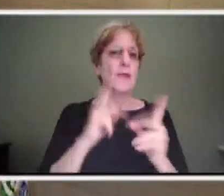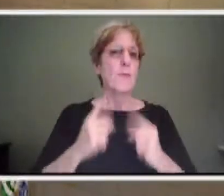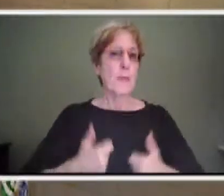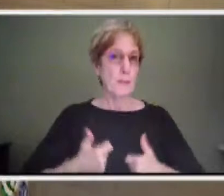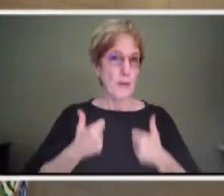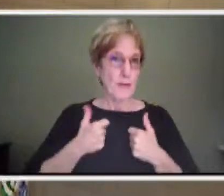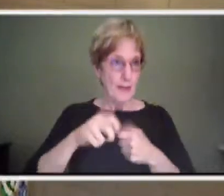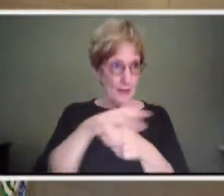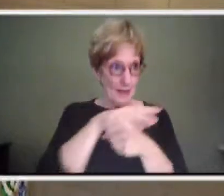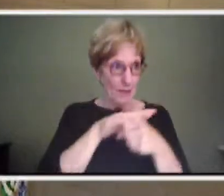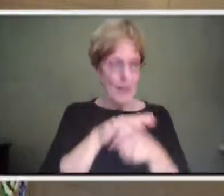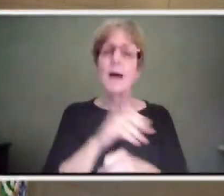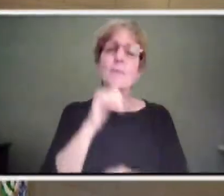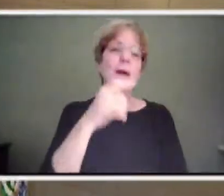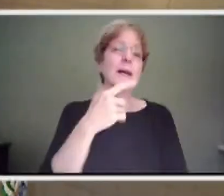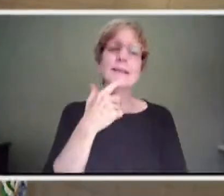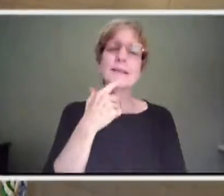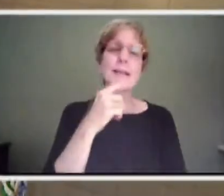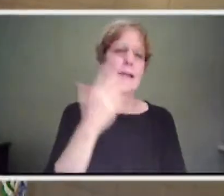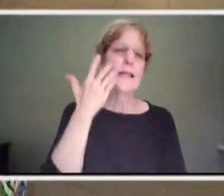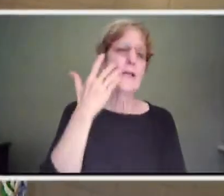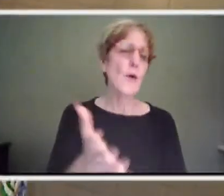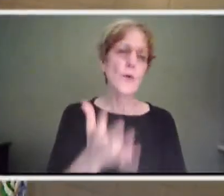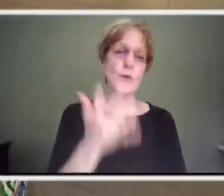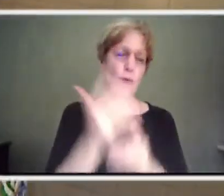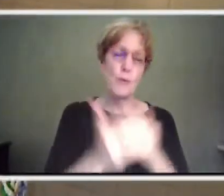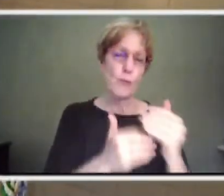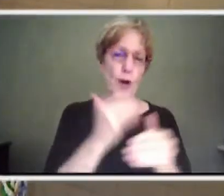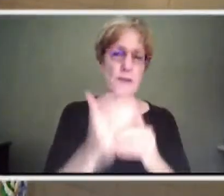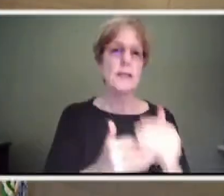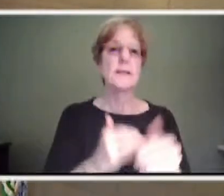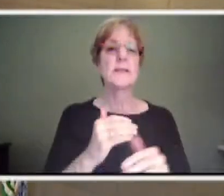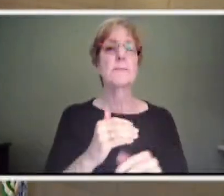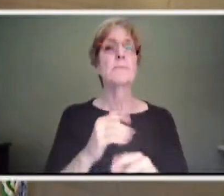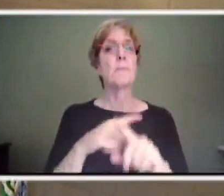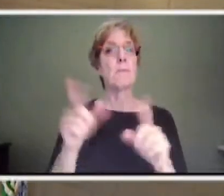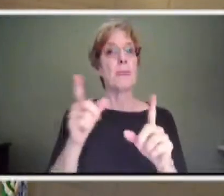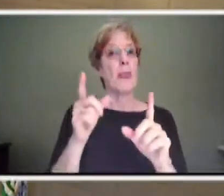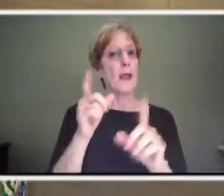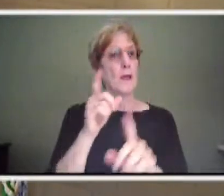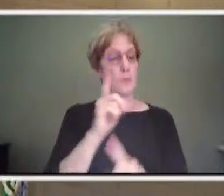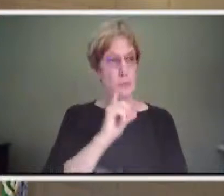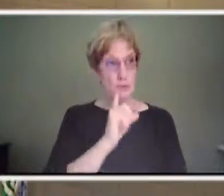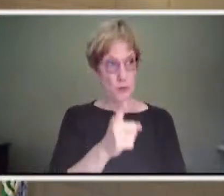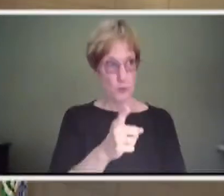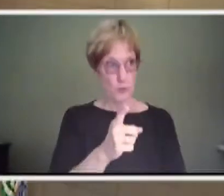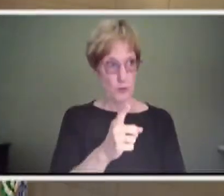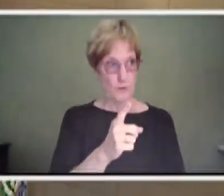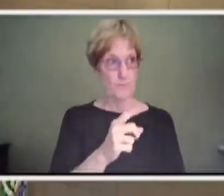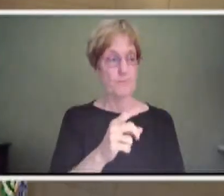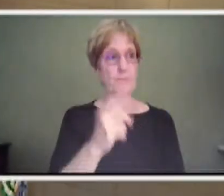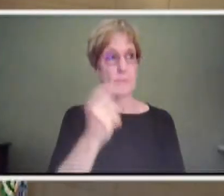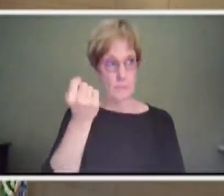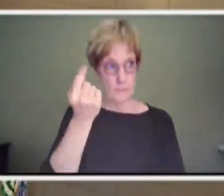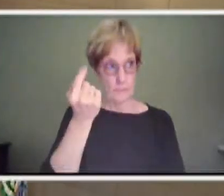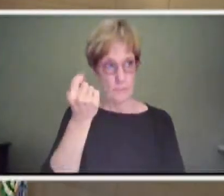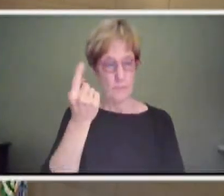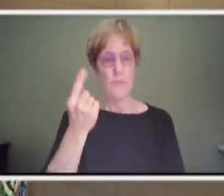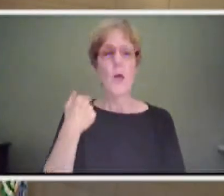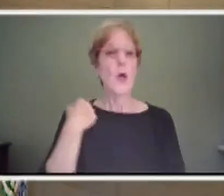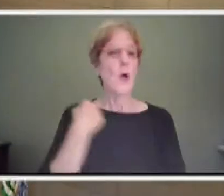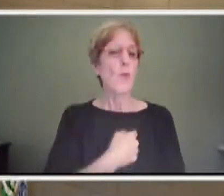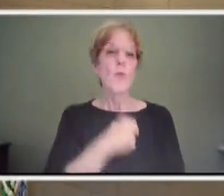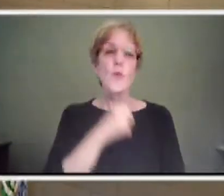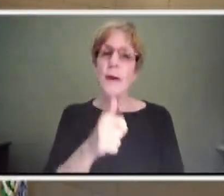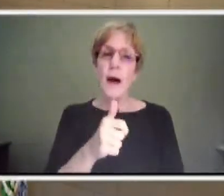understand, and I'm not saying you're not aware of the process. It just, I want to make sure that it's understood that we are not hearing the